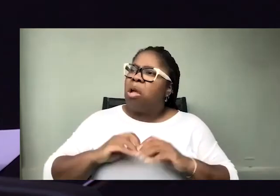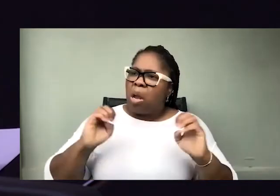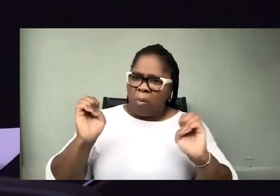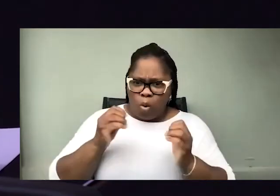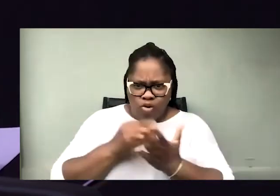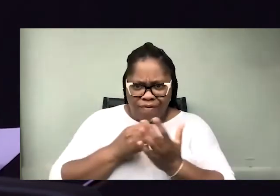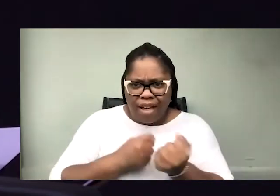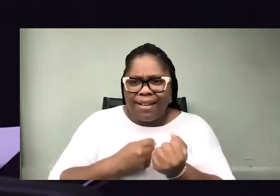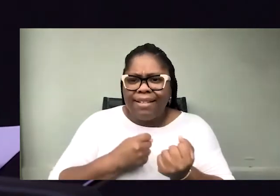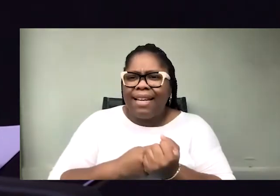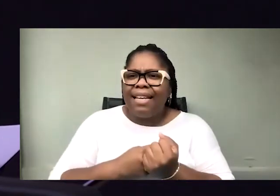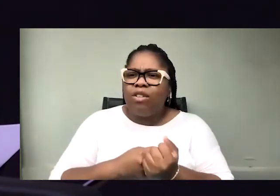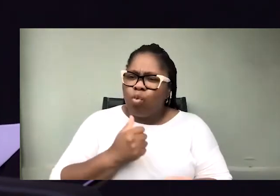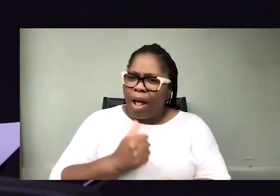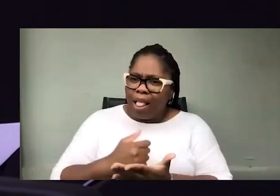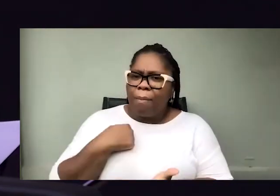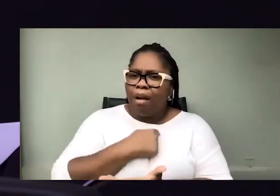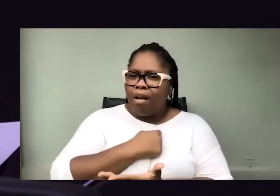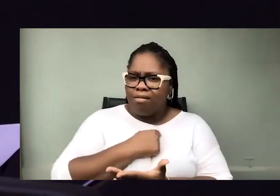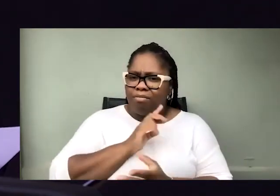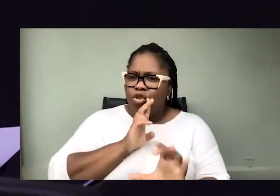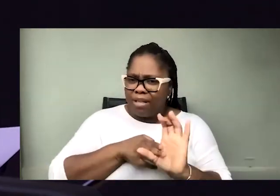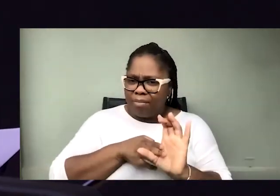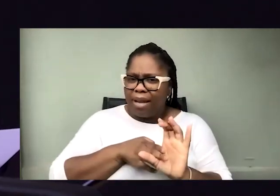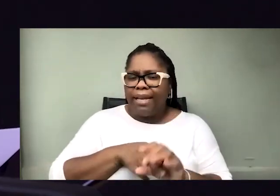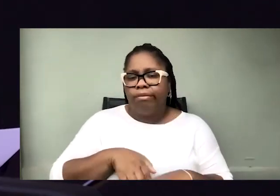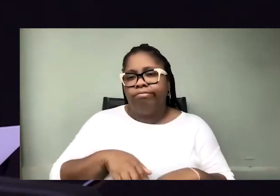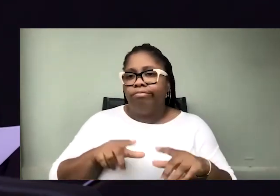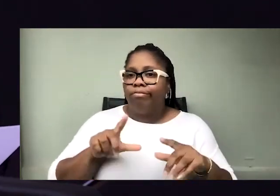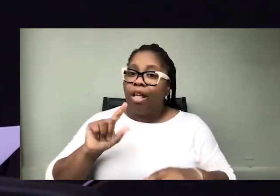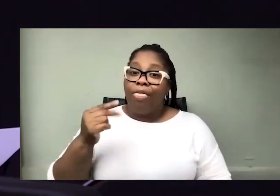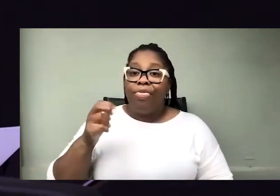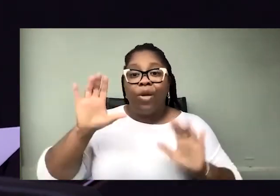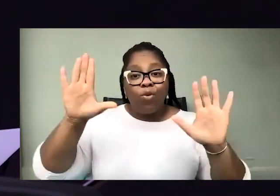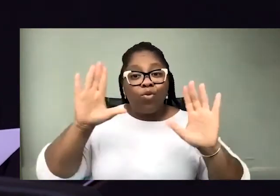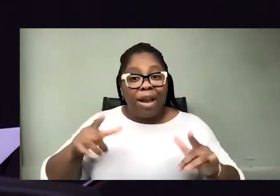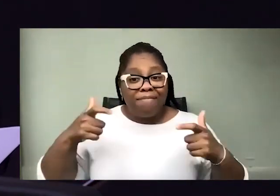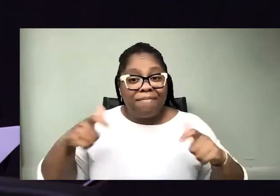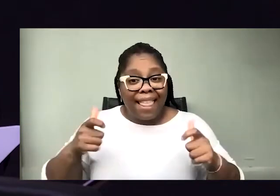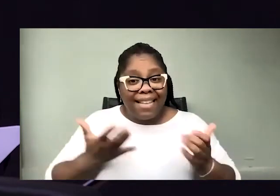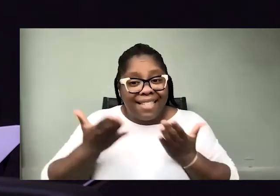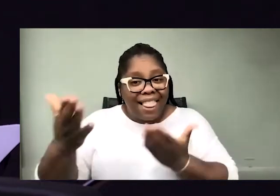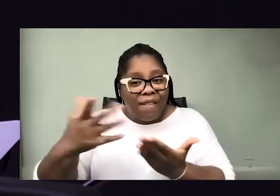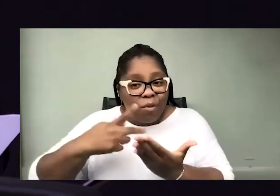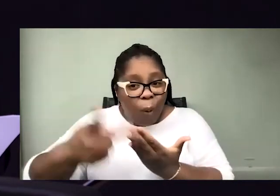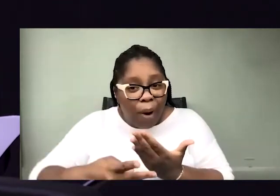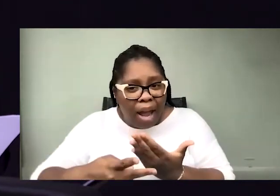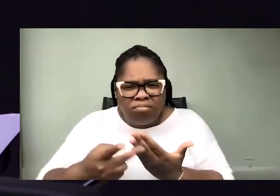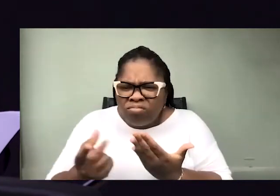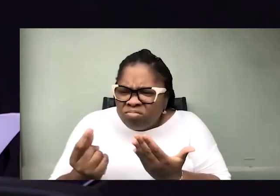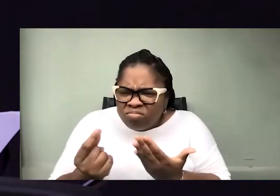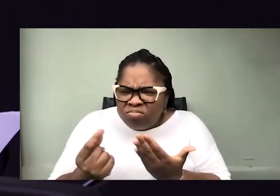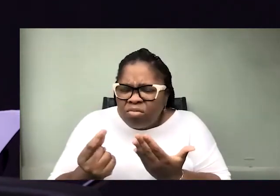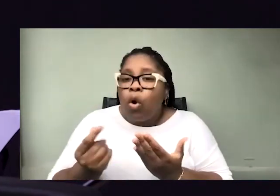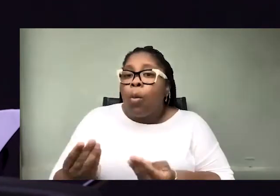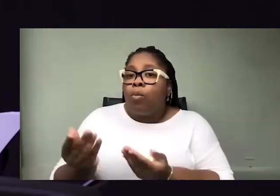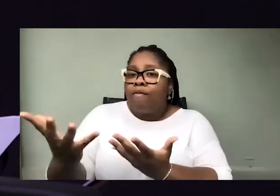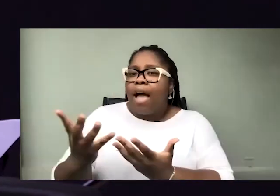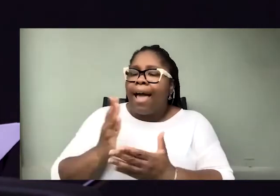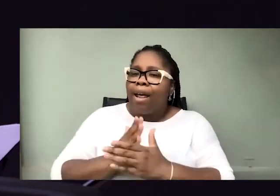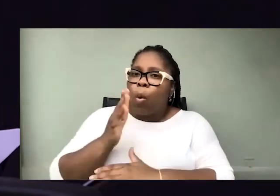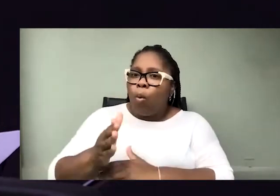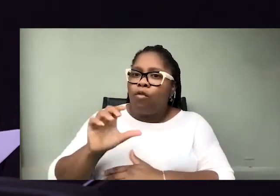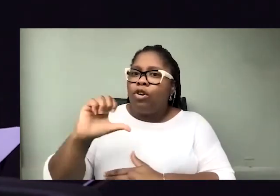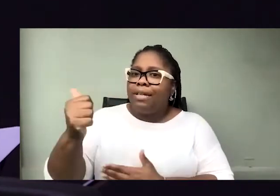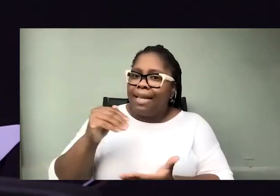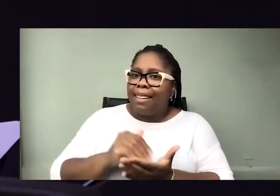be able to participate in things like the Great Plates Delivered program that provided over